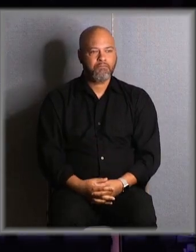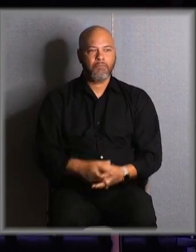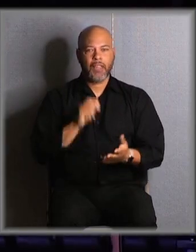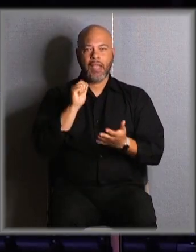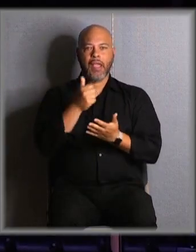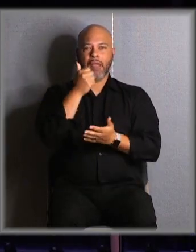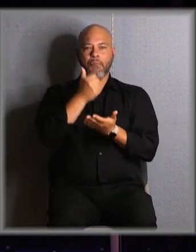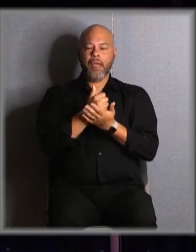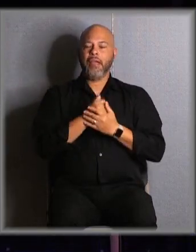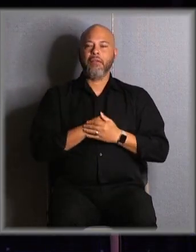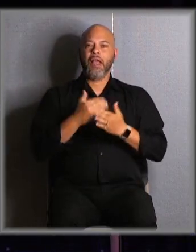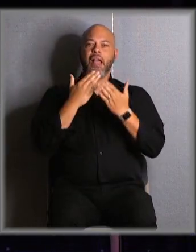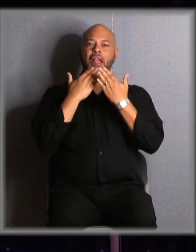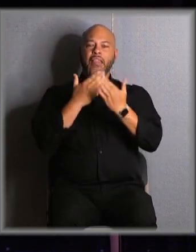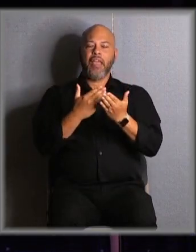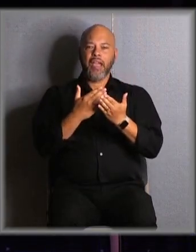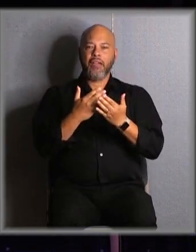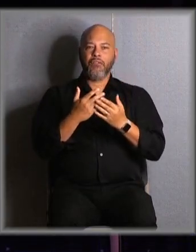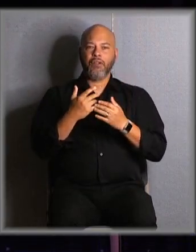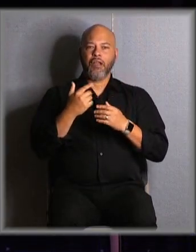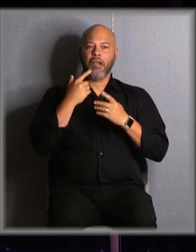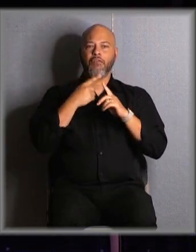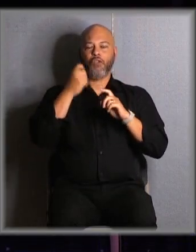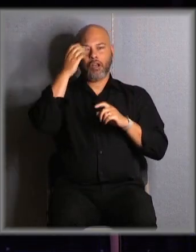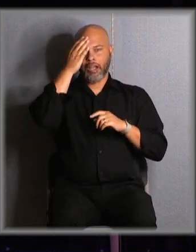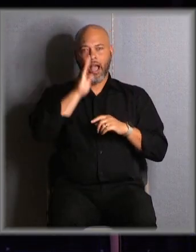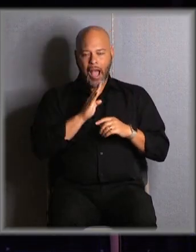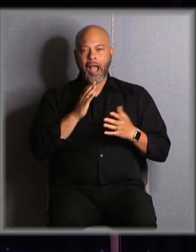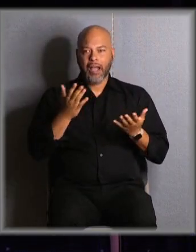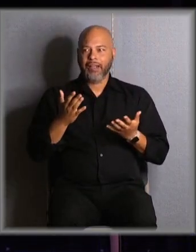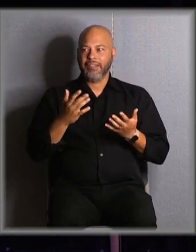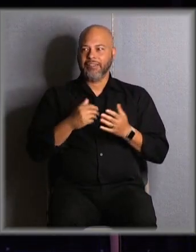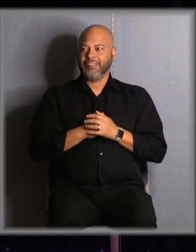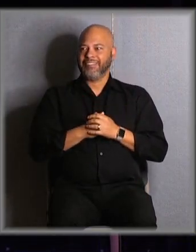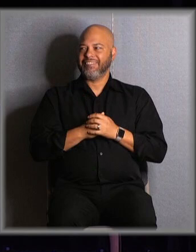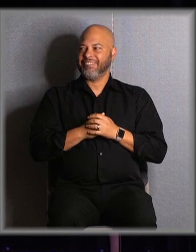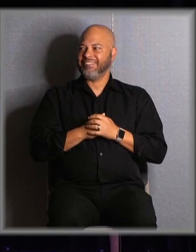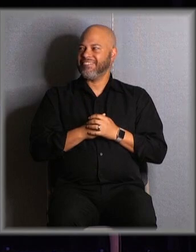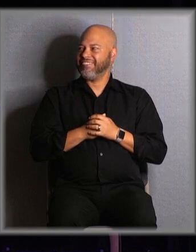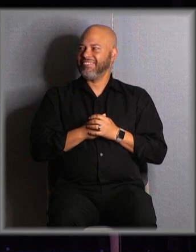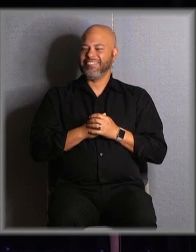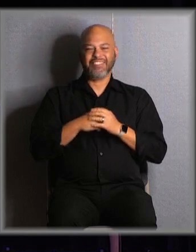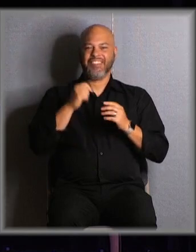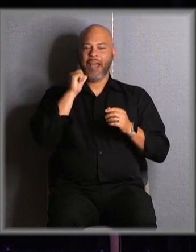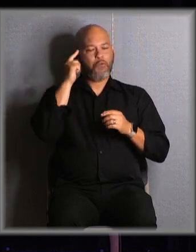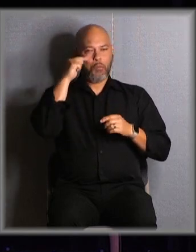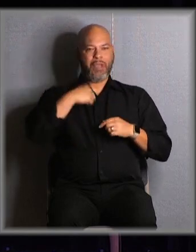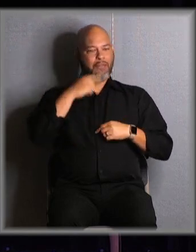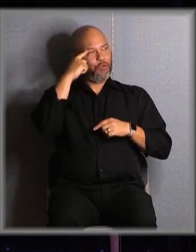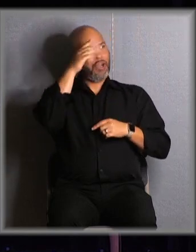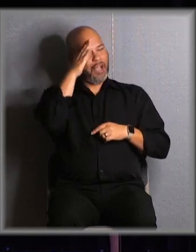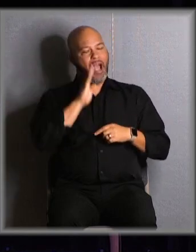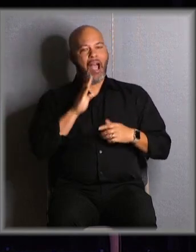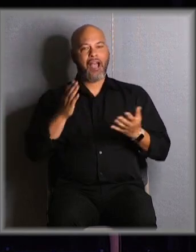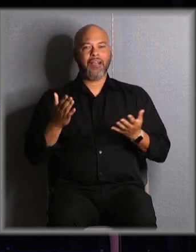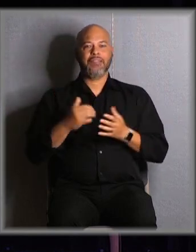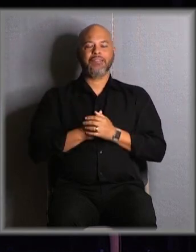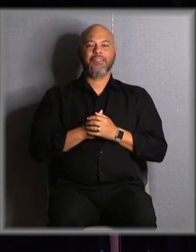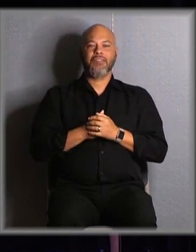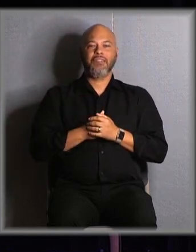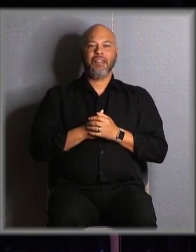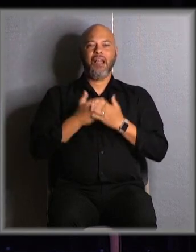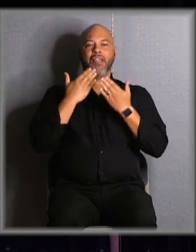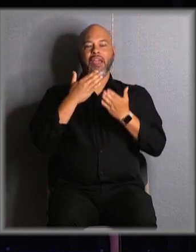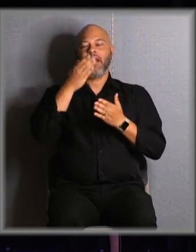Amen. Thank you for mine. I said for God. Yeah, y'all catch it. Oh. Amen. I want to again thank